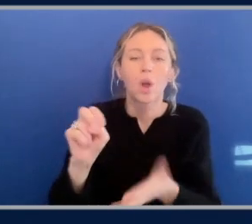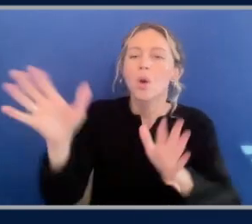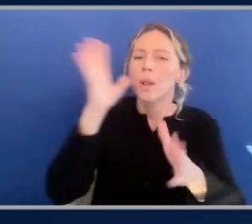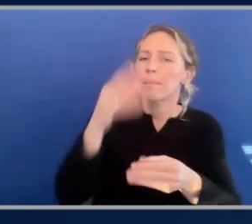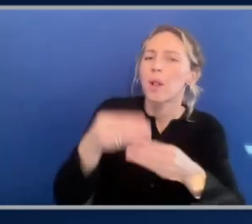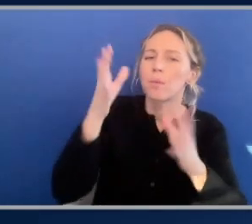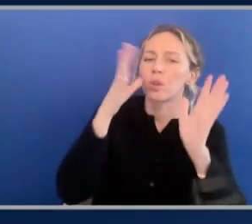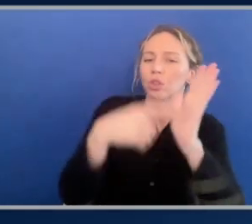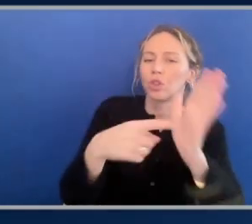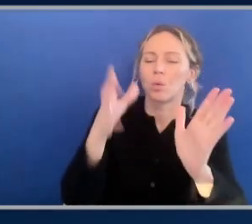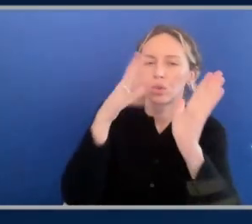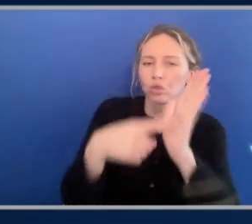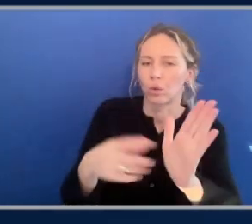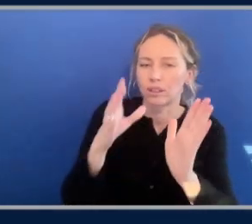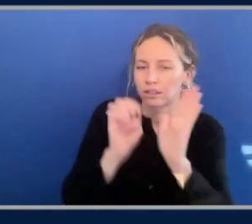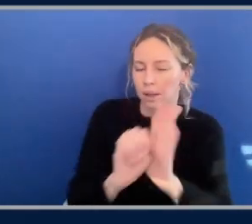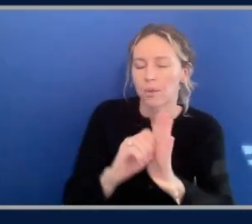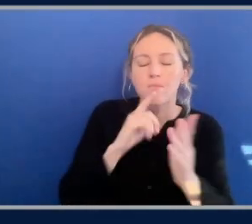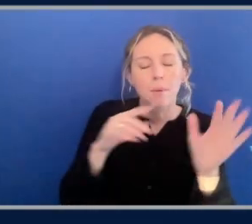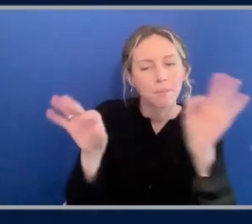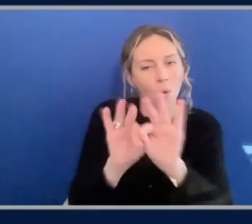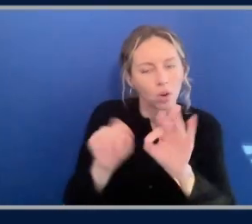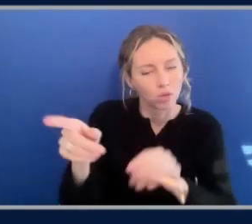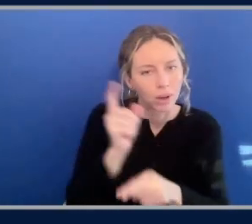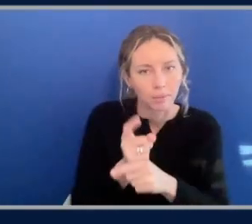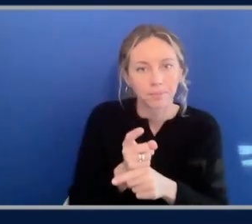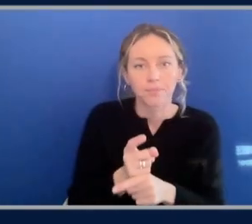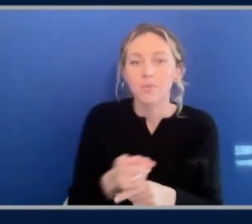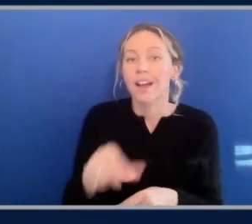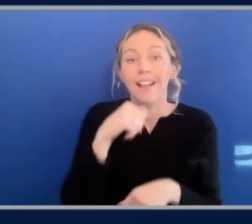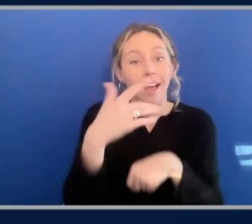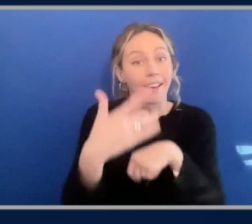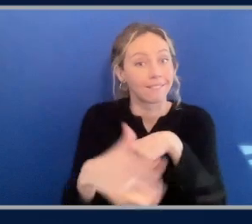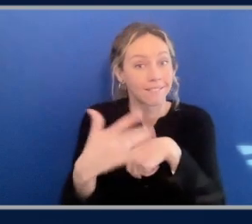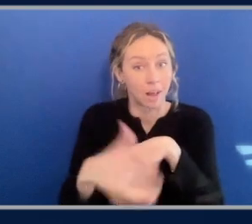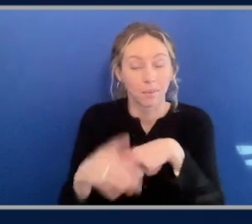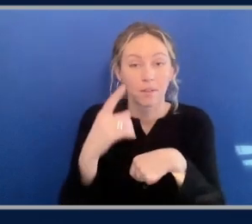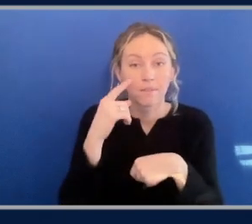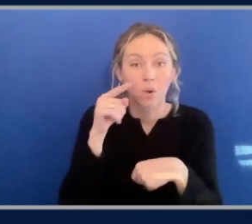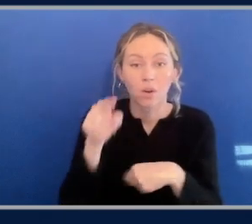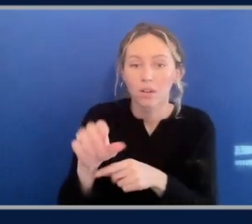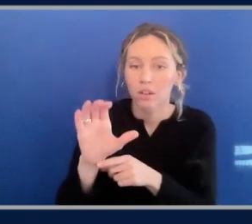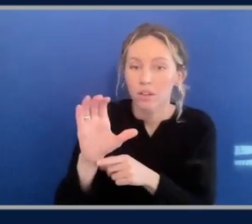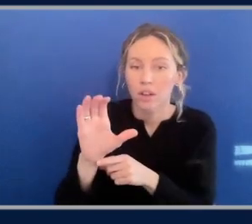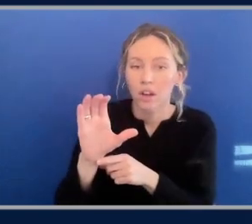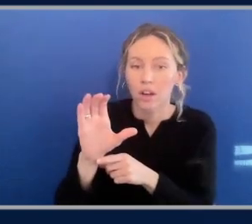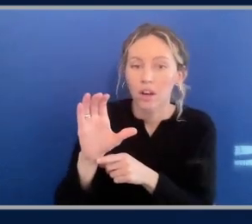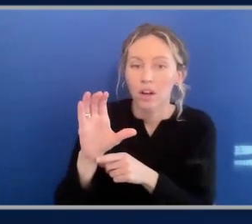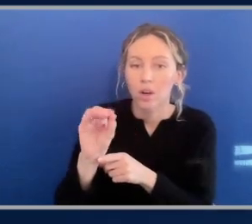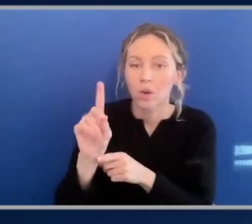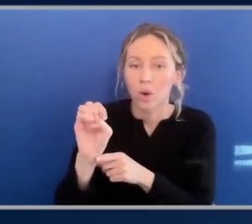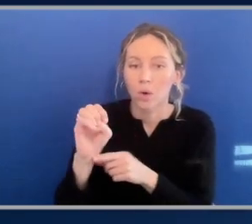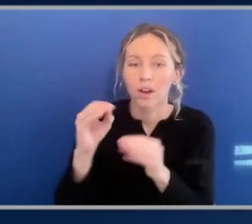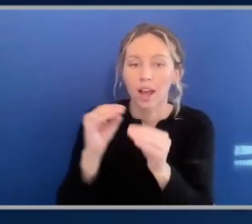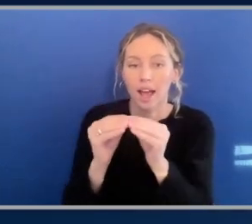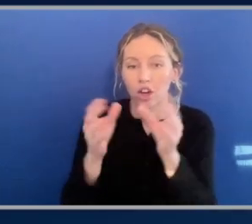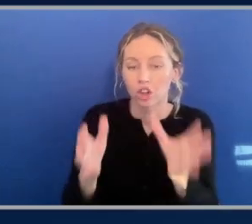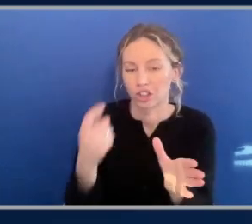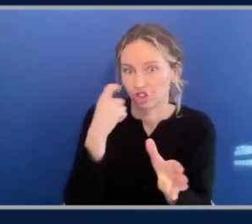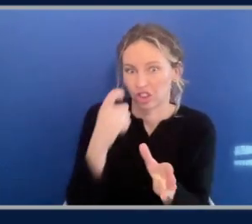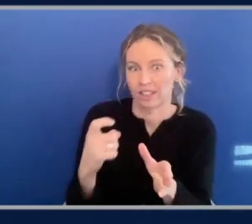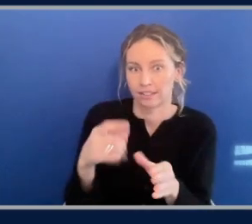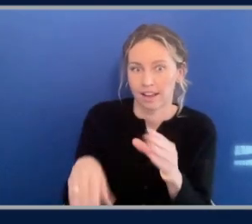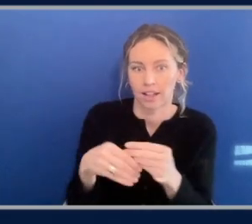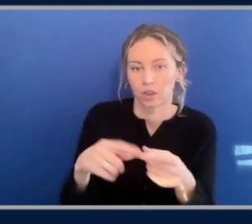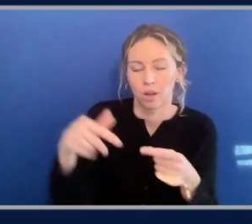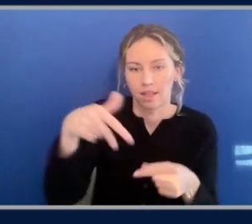it up. Yeah, let's actually I think that's important to highlight. This won't be available in the code editor, although that is a lovely, lovely feature that's available in Lambda now, and it did just get a lot better. Yes.